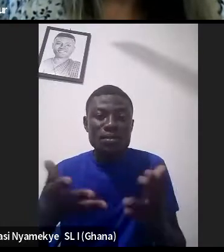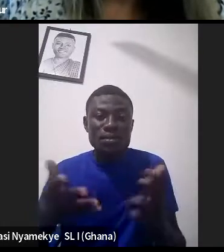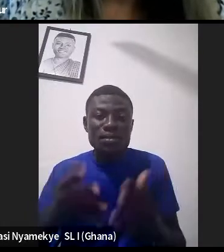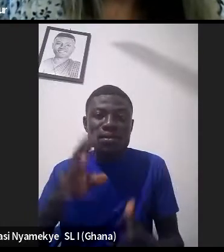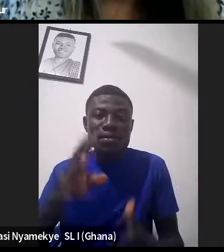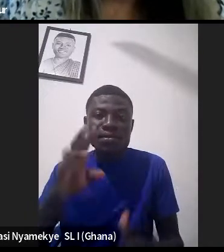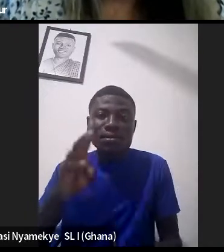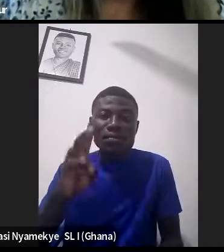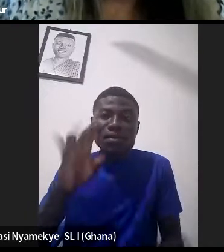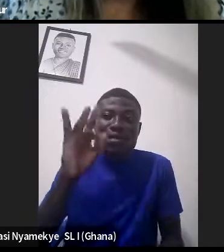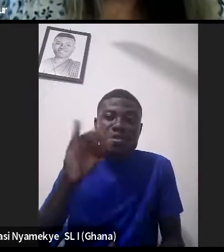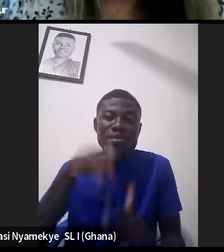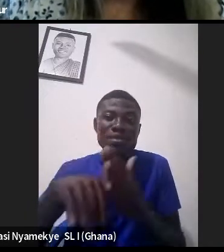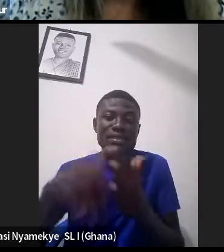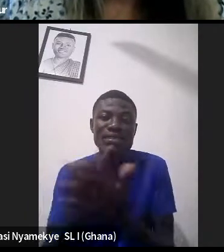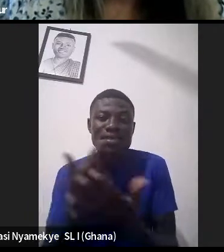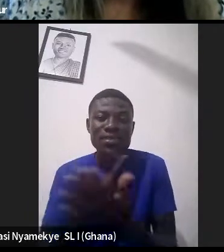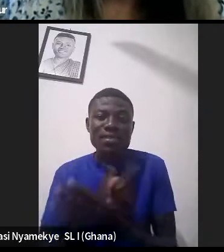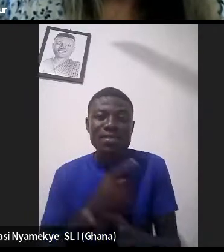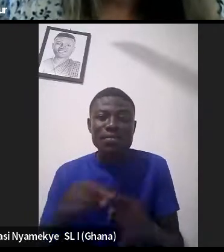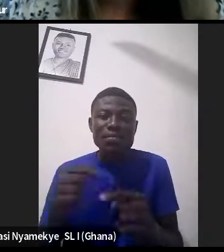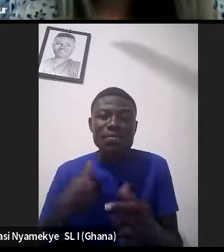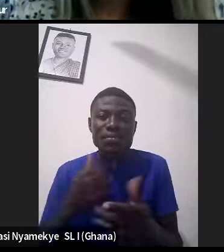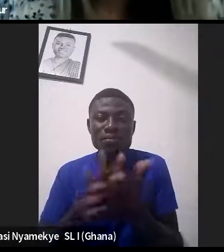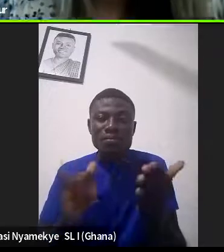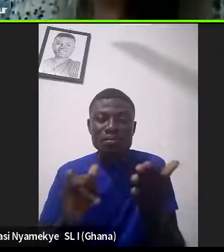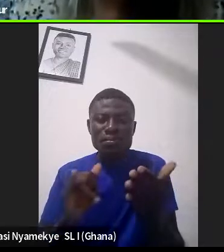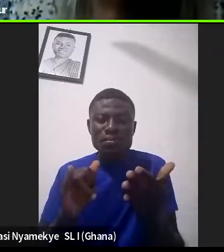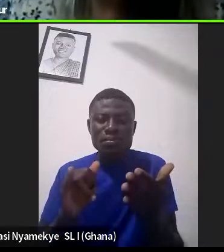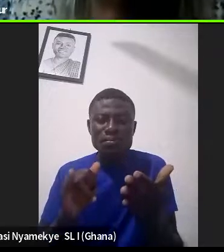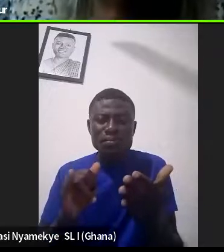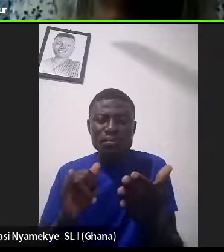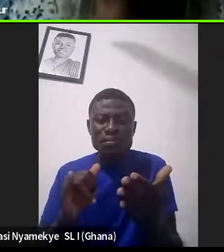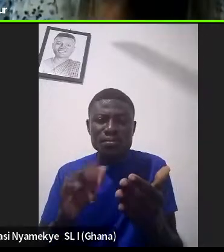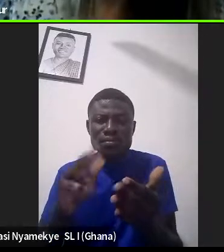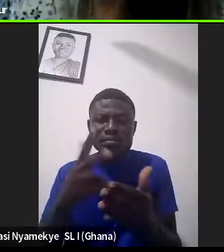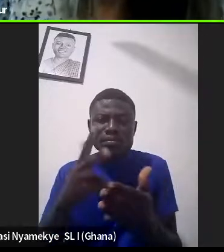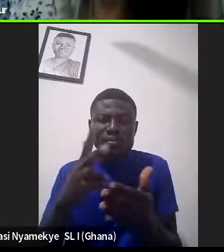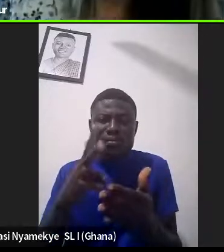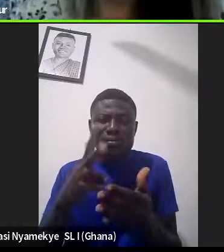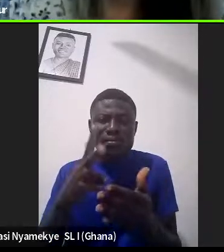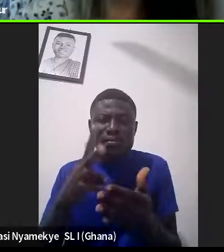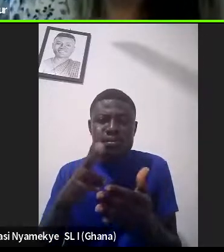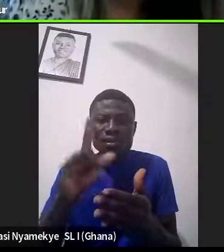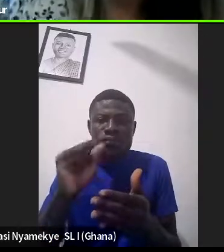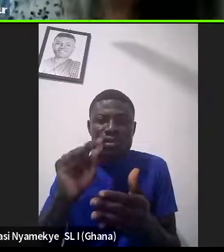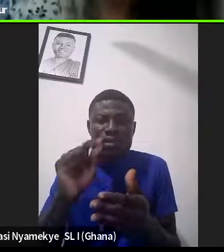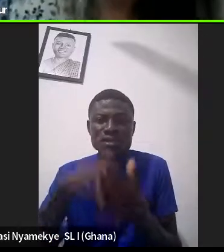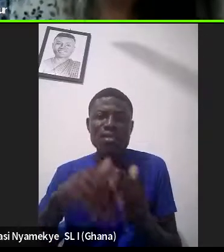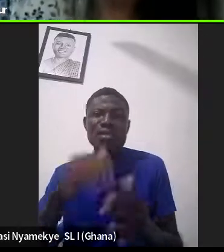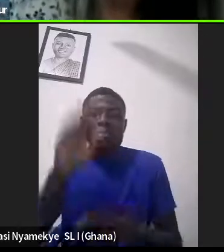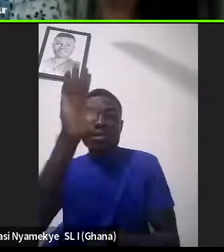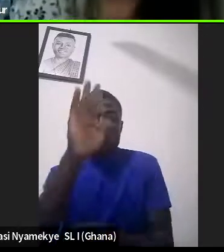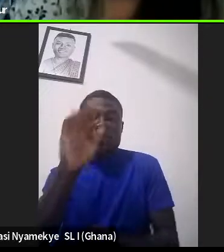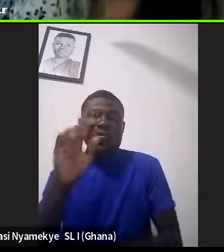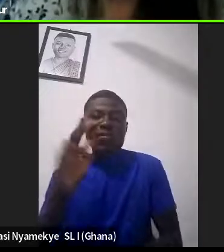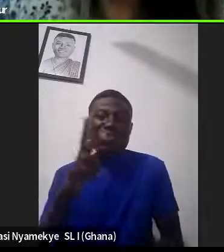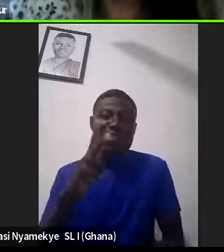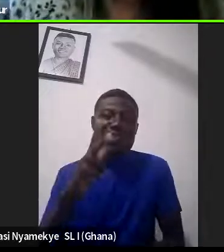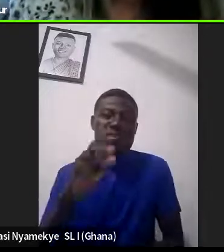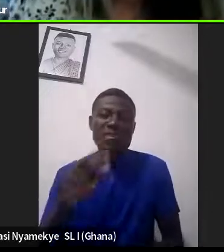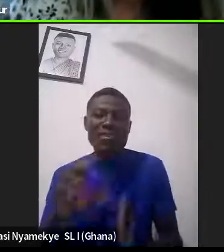7:18 here. I believe it's about 3:20 in the afternoon here. I'm glad I double checked